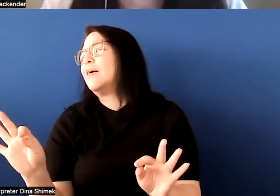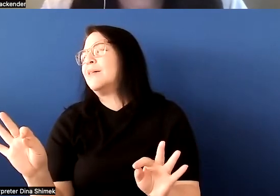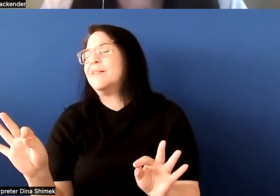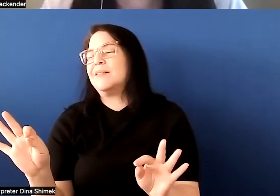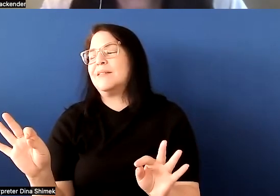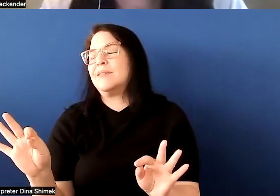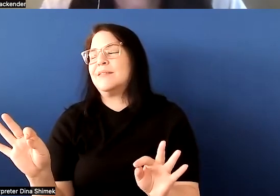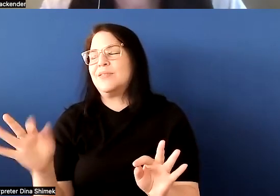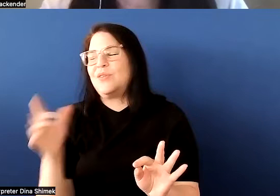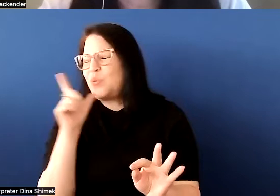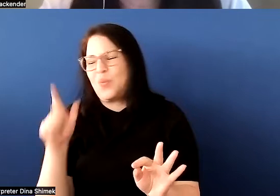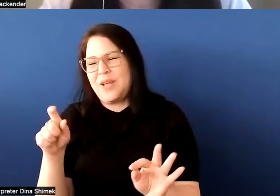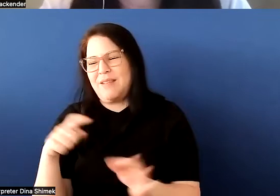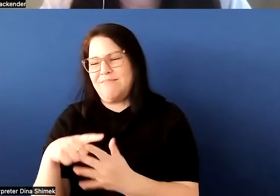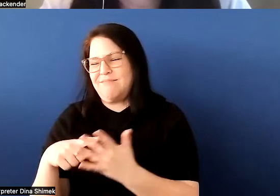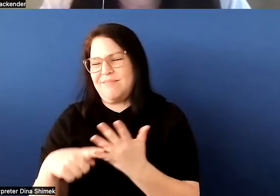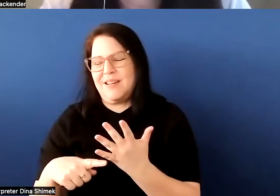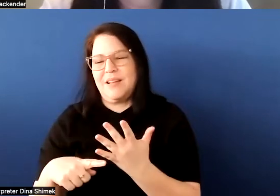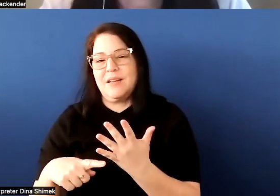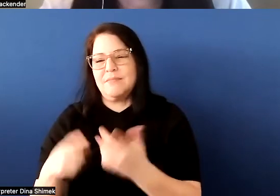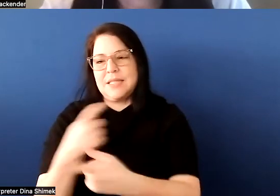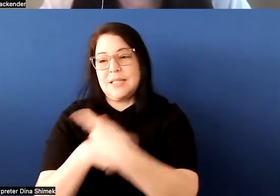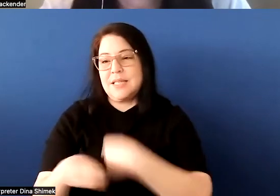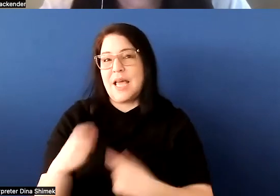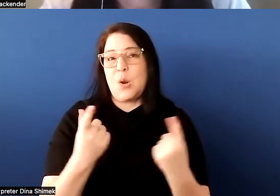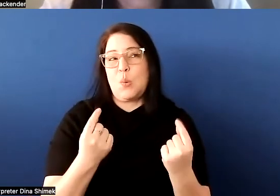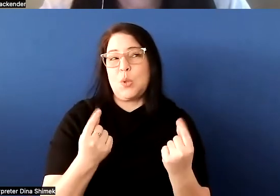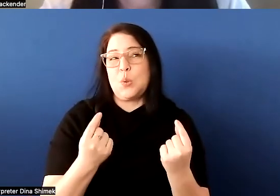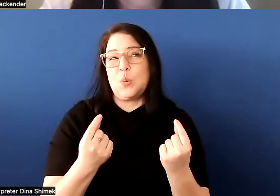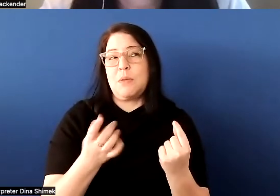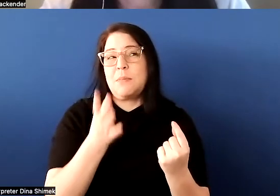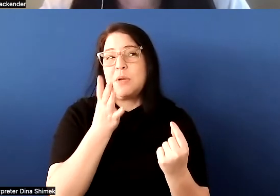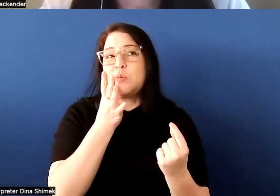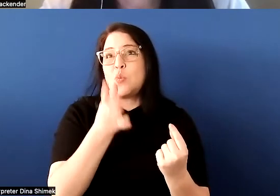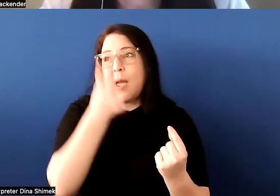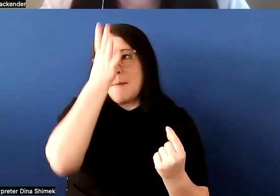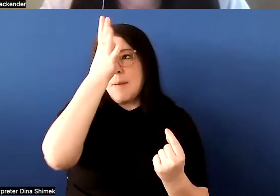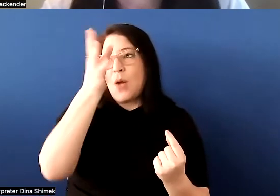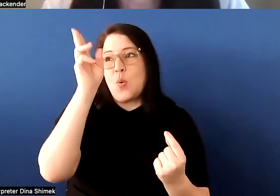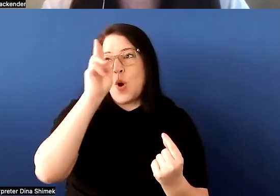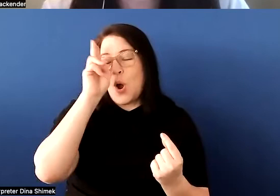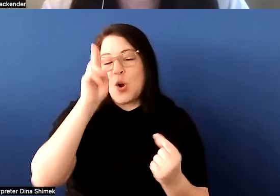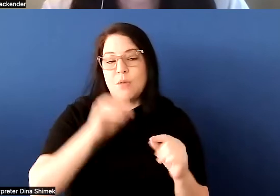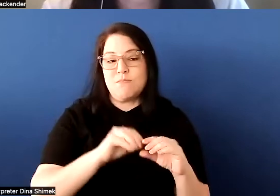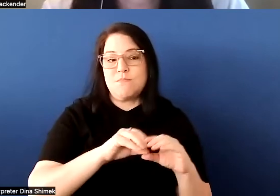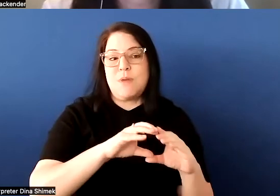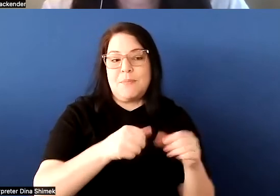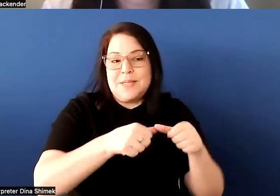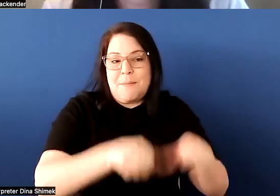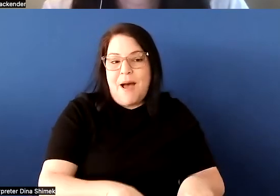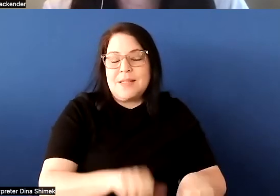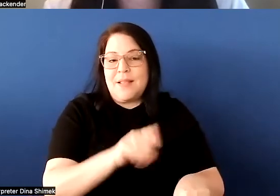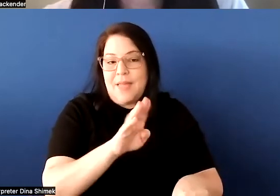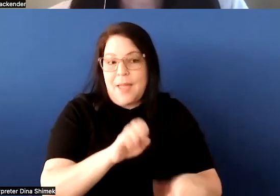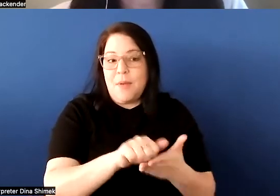in your home. And rather, a grandparent, aunt or uncle give money into an ABLE account. You can do that with the gifting page.